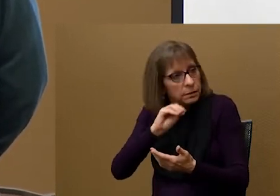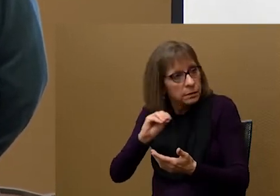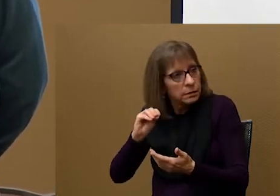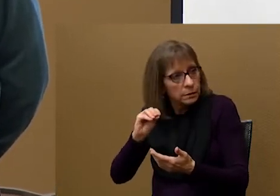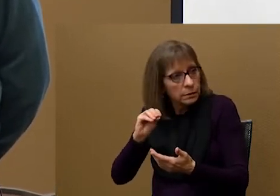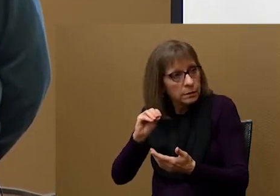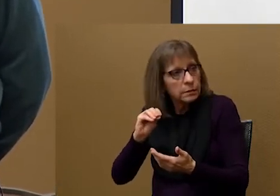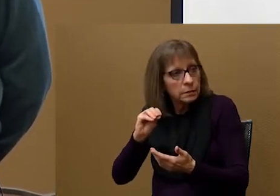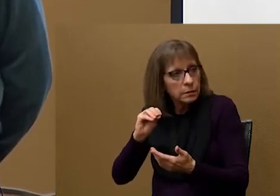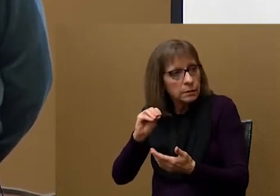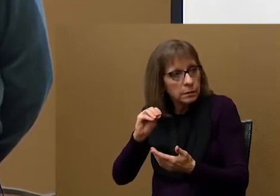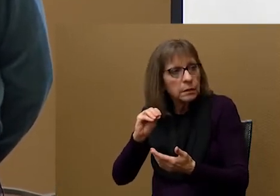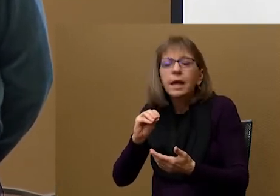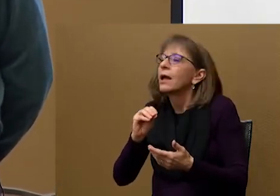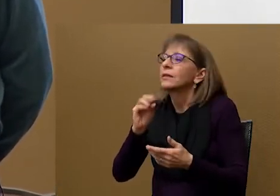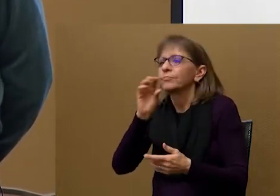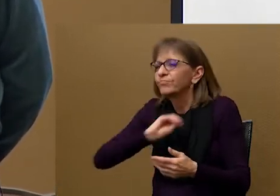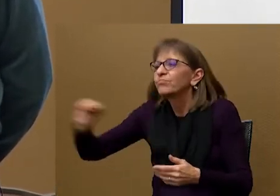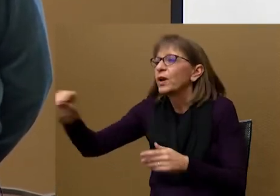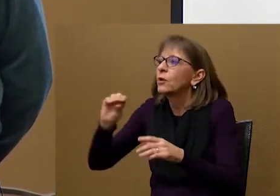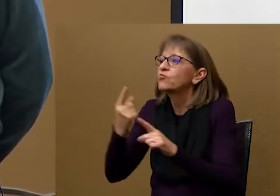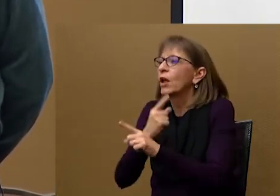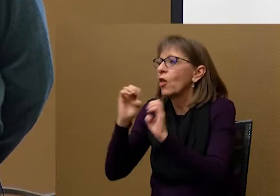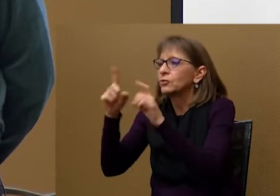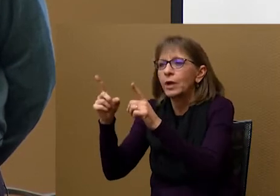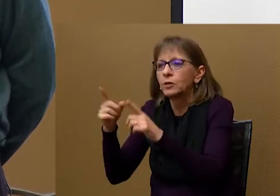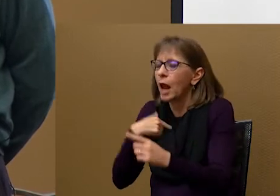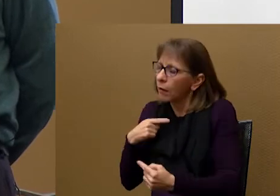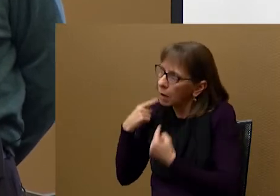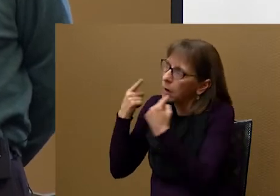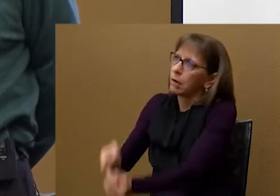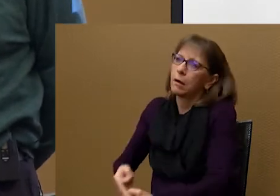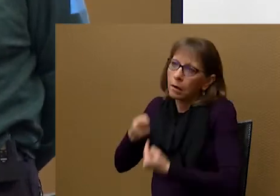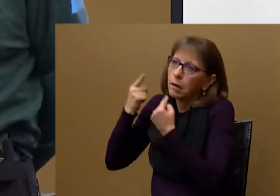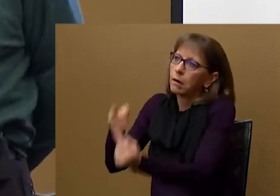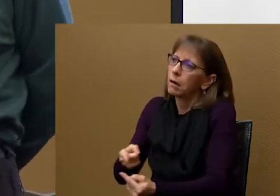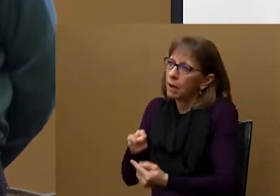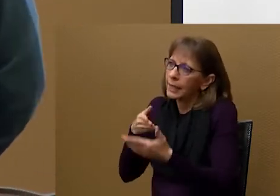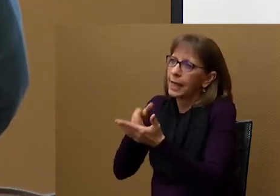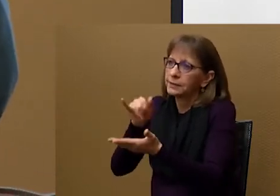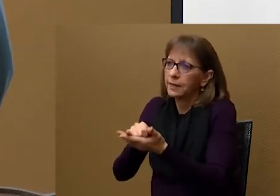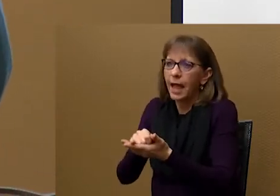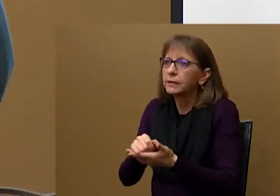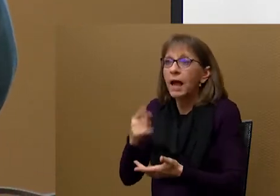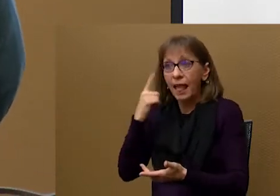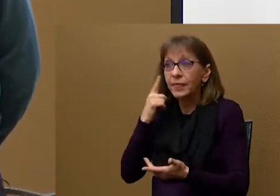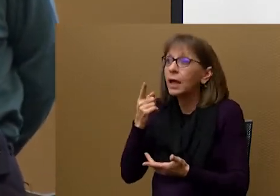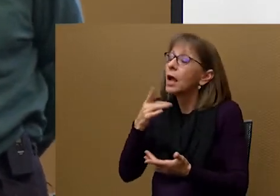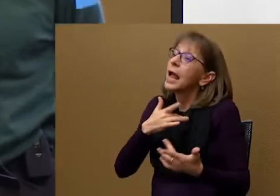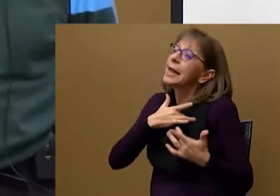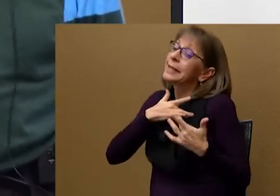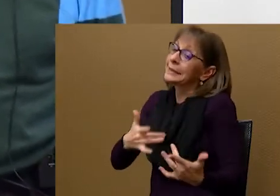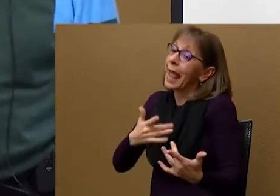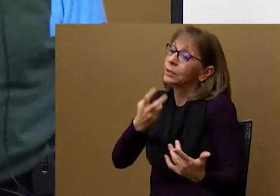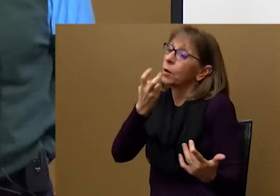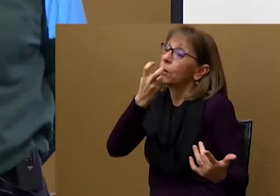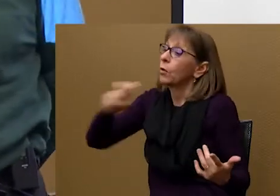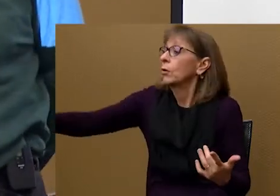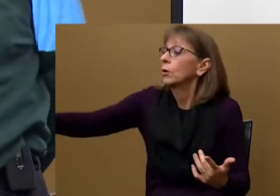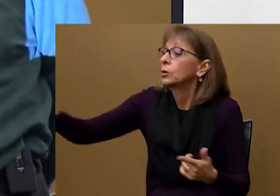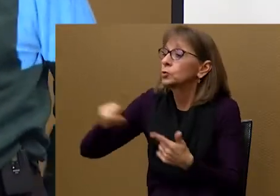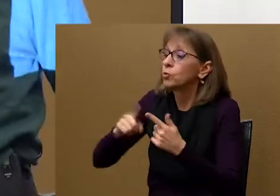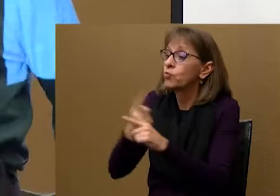regular ed. And I have to fight for every kid to be in my room and why they're in my room. But I feel like the trends are working against